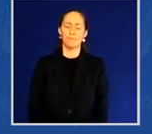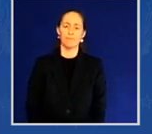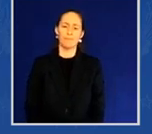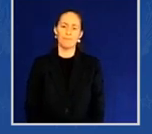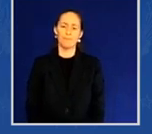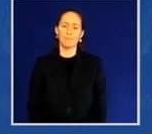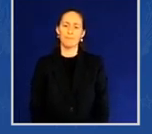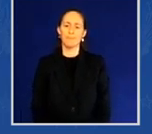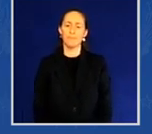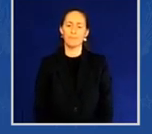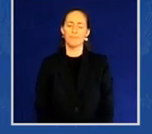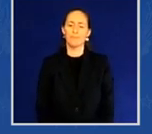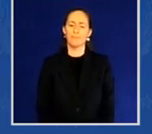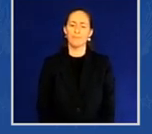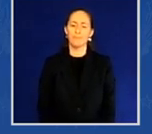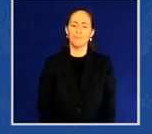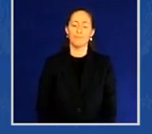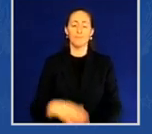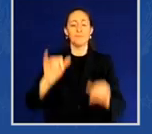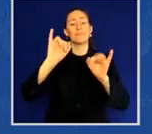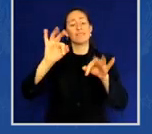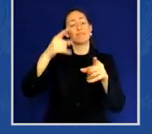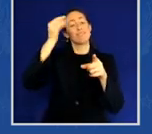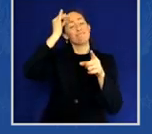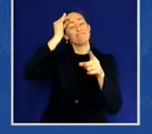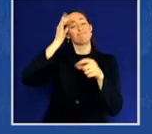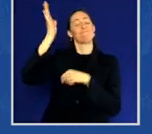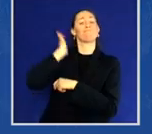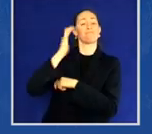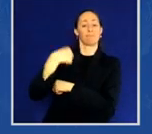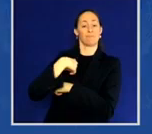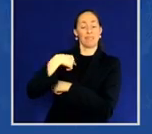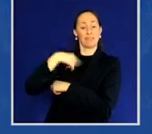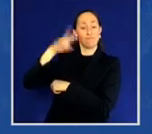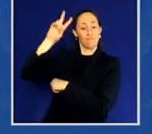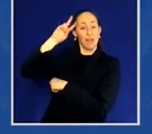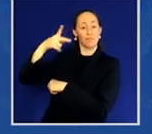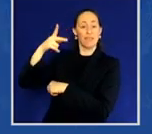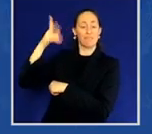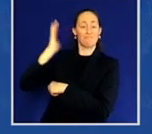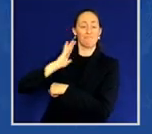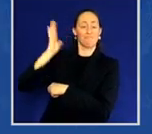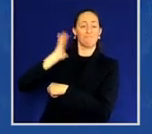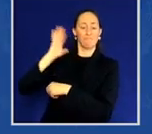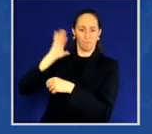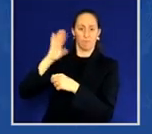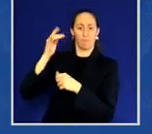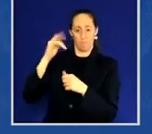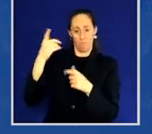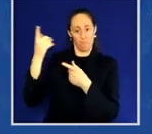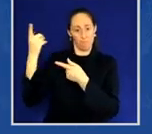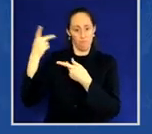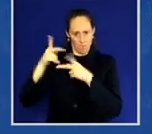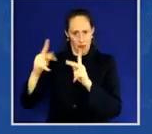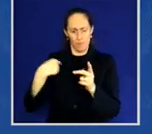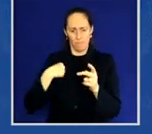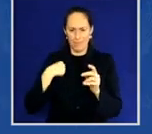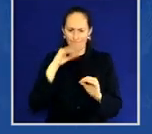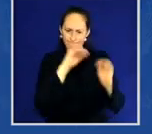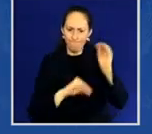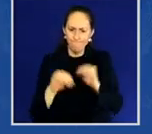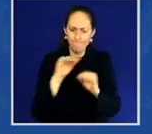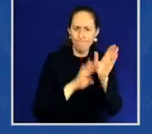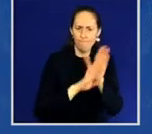when I was vice president with Barack, he allowed me to put together a budget for Amtrak. And it had money for high-speed